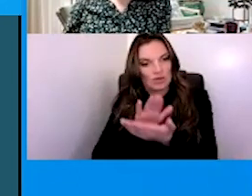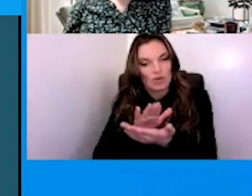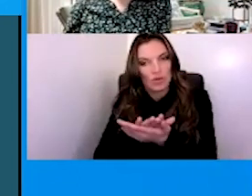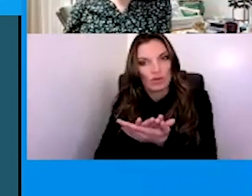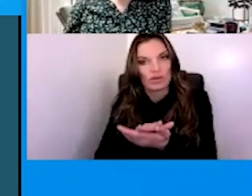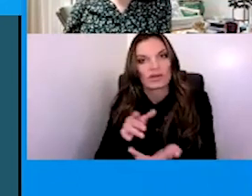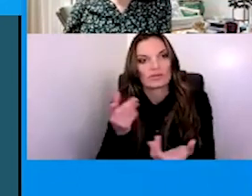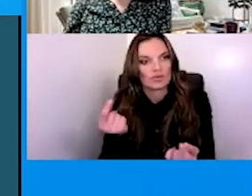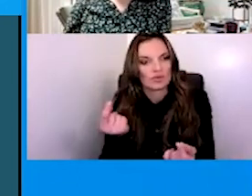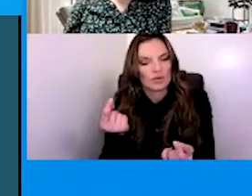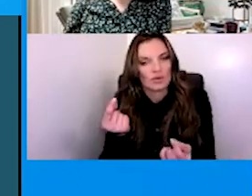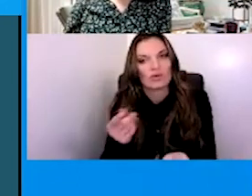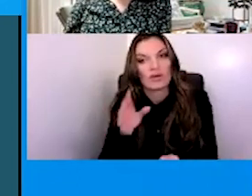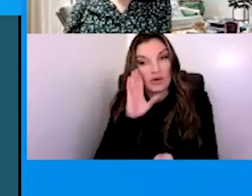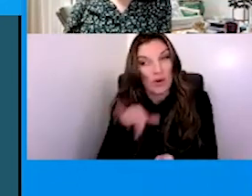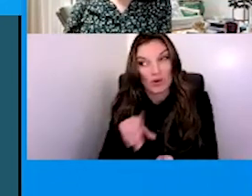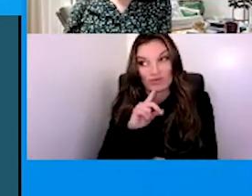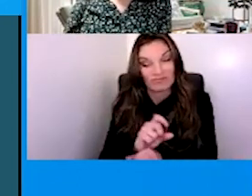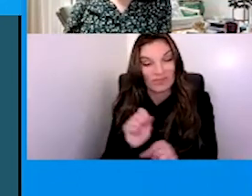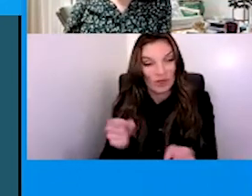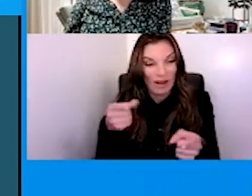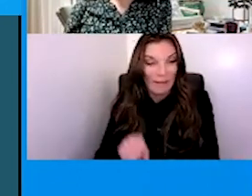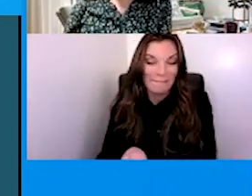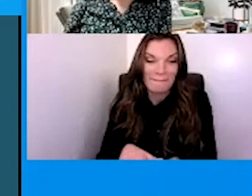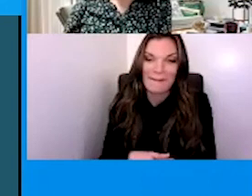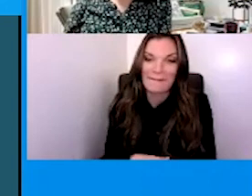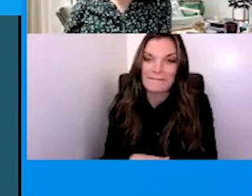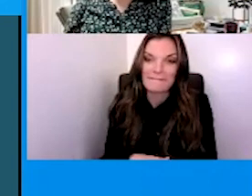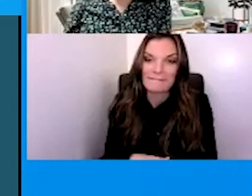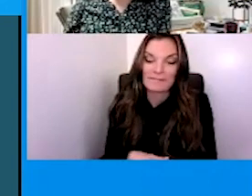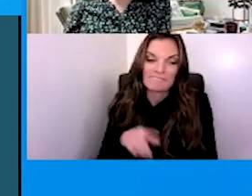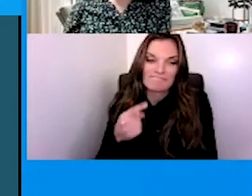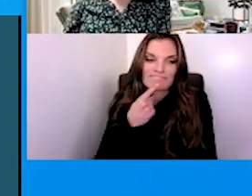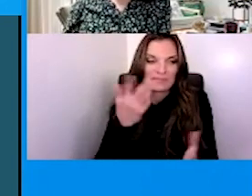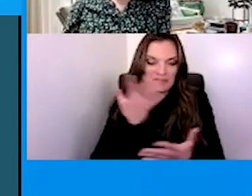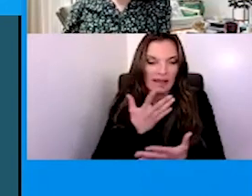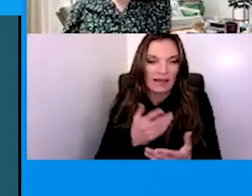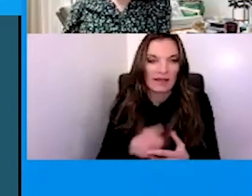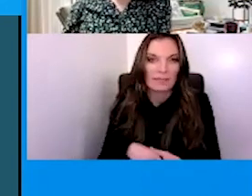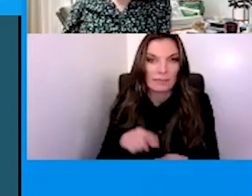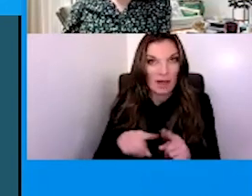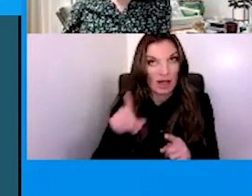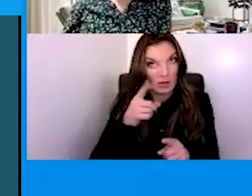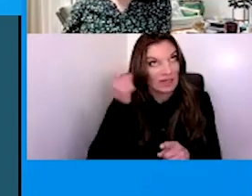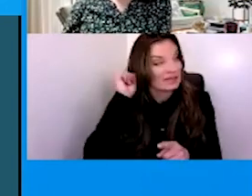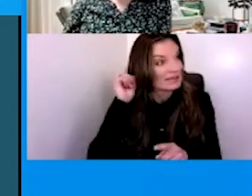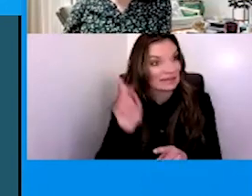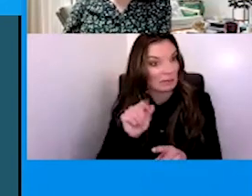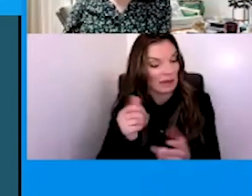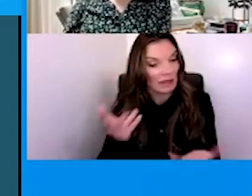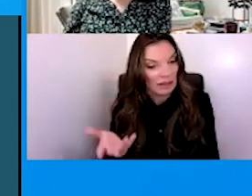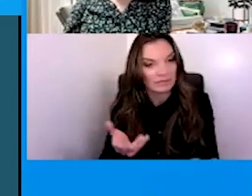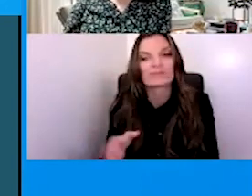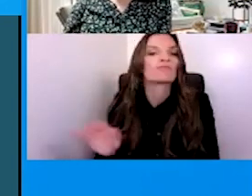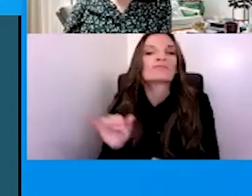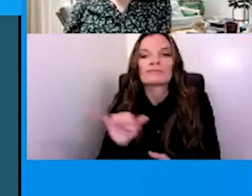sad reality of our time, but one that we also need to be considering disability. And this third one is